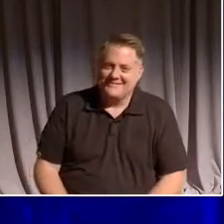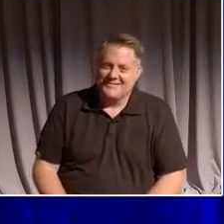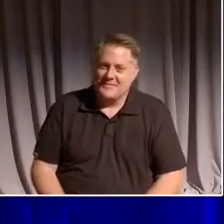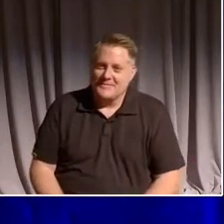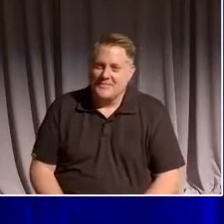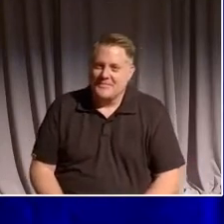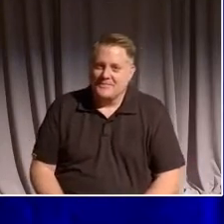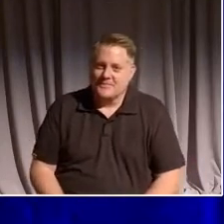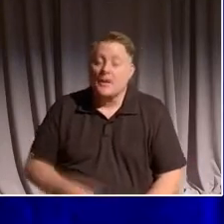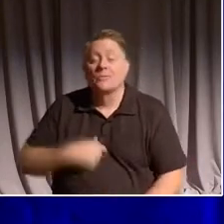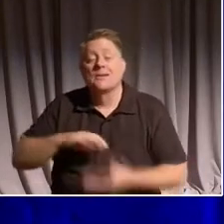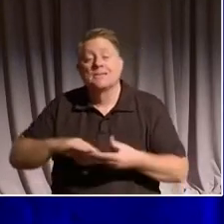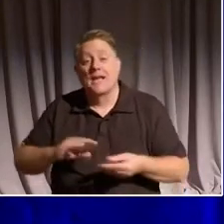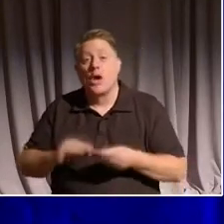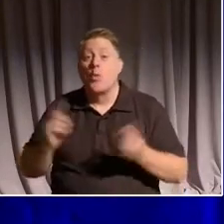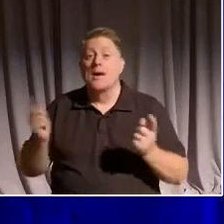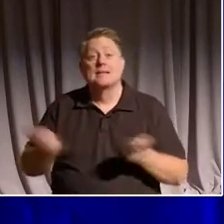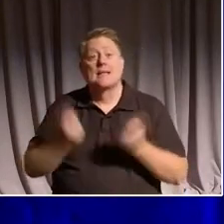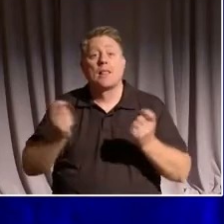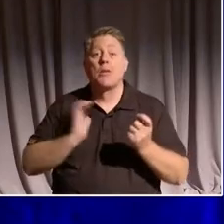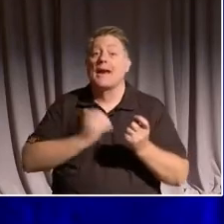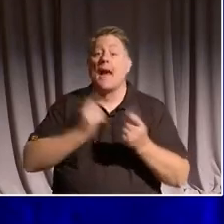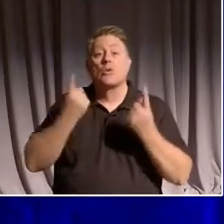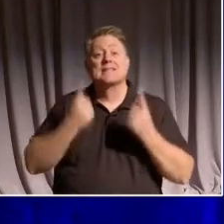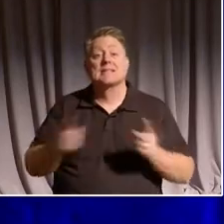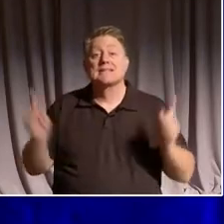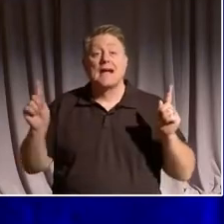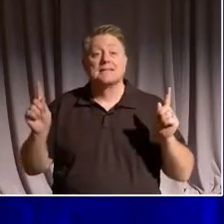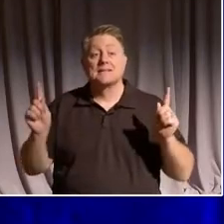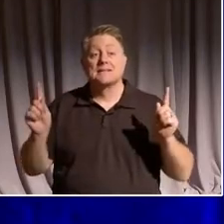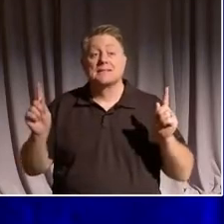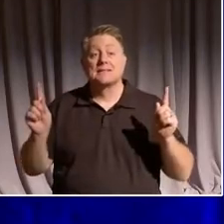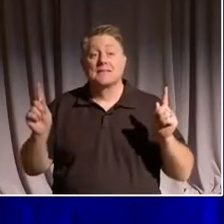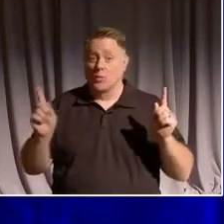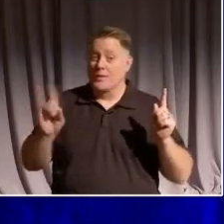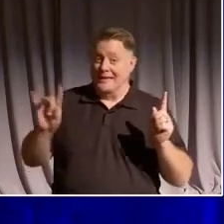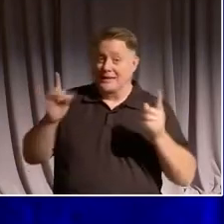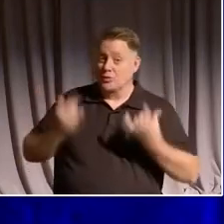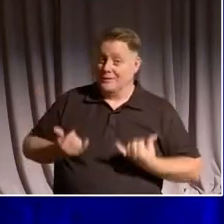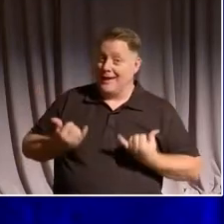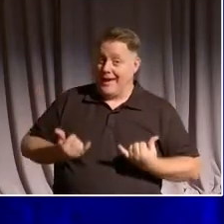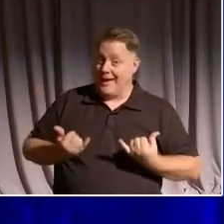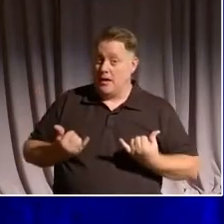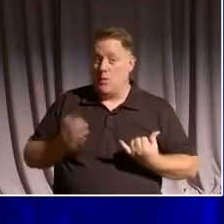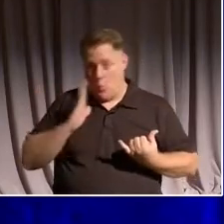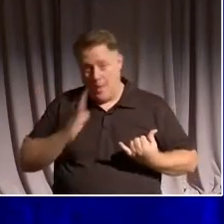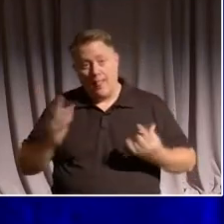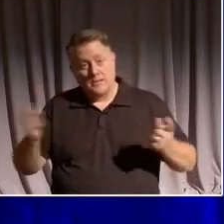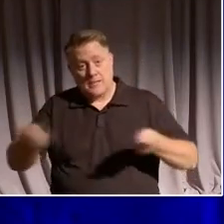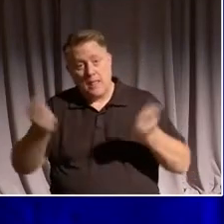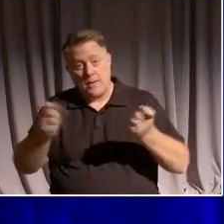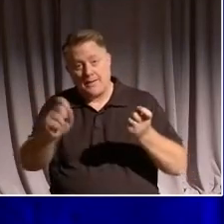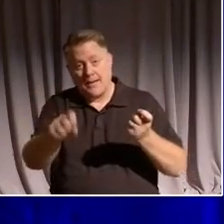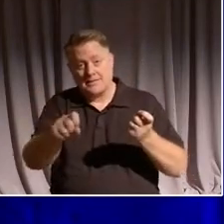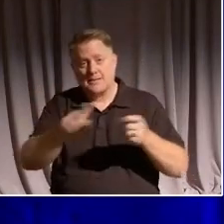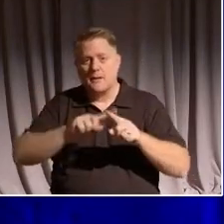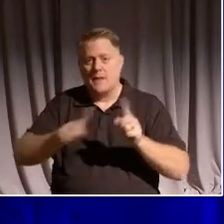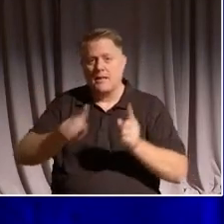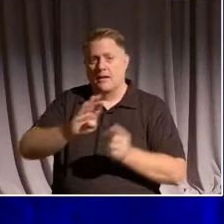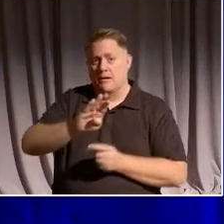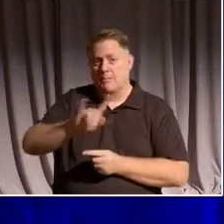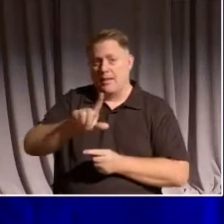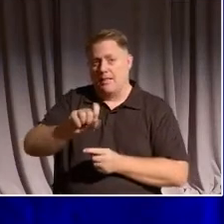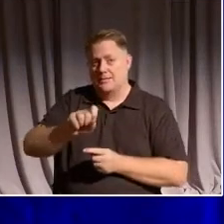I was going to say that as we celebrate our success, and we did that today, and we will continue to do that, there are